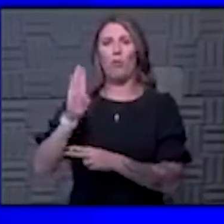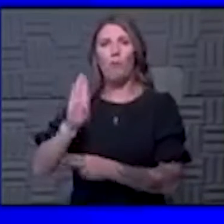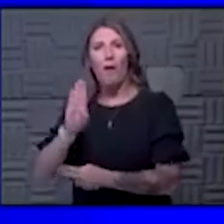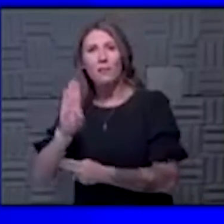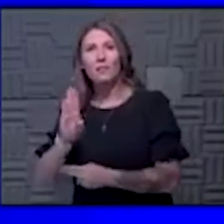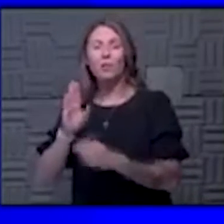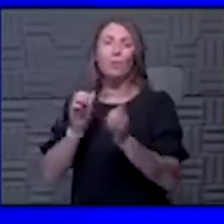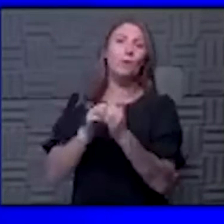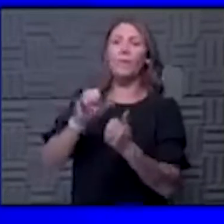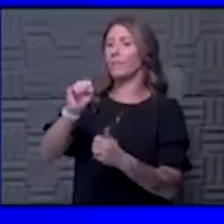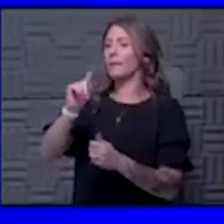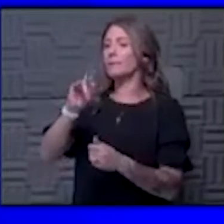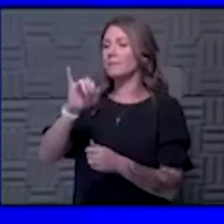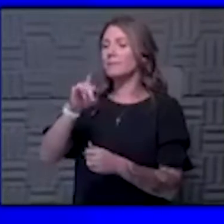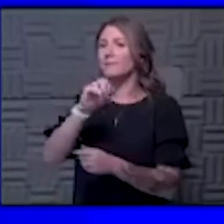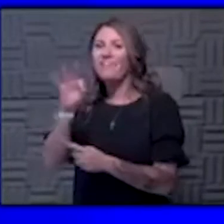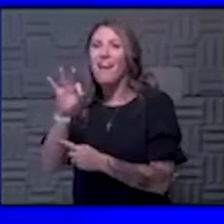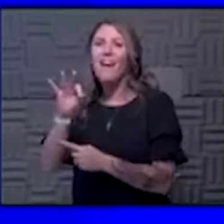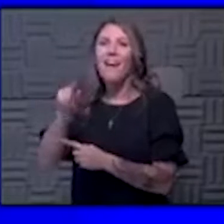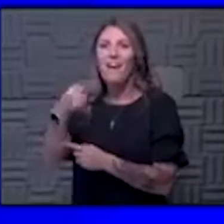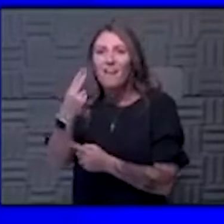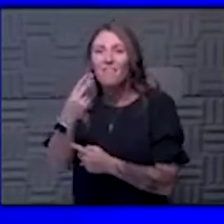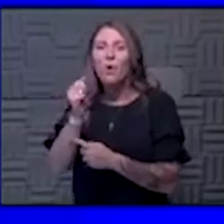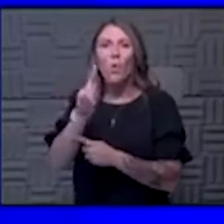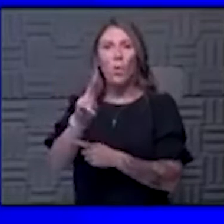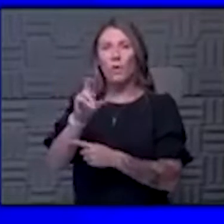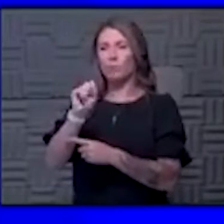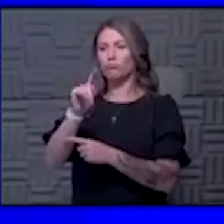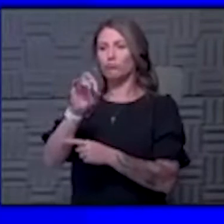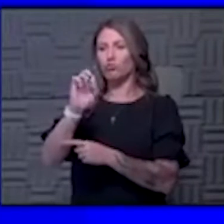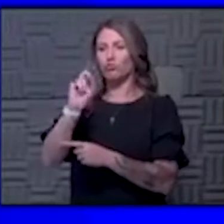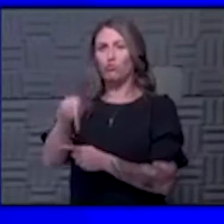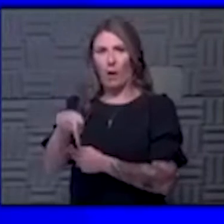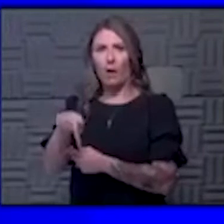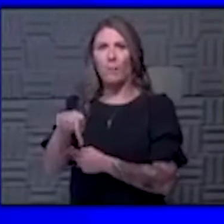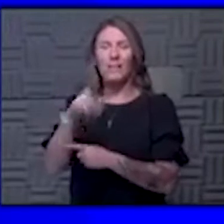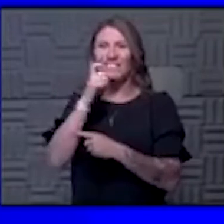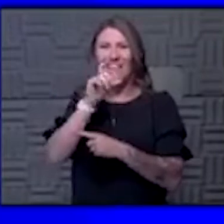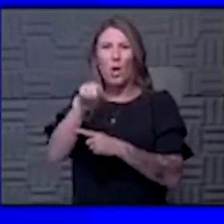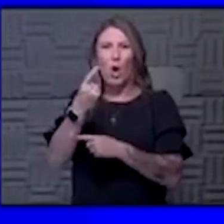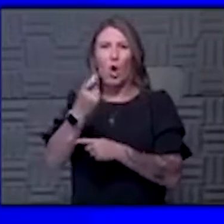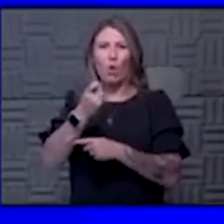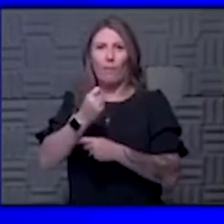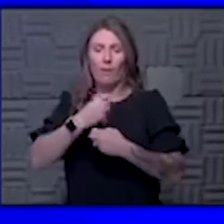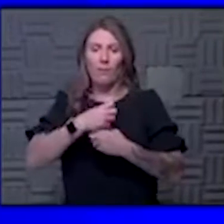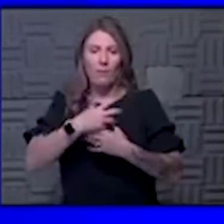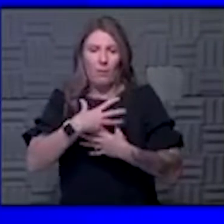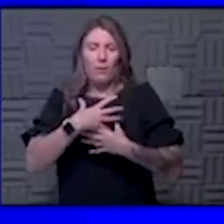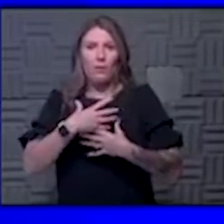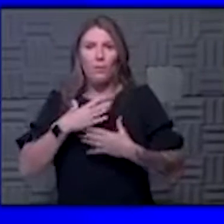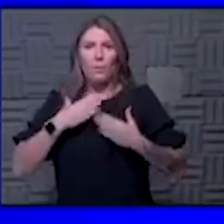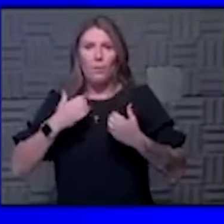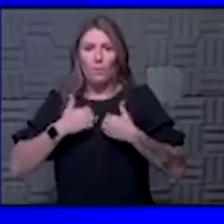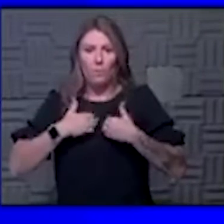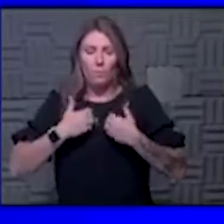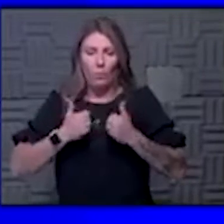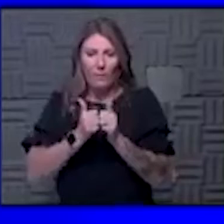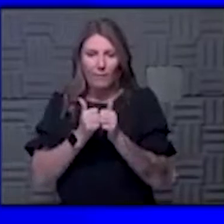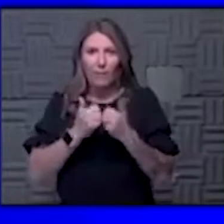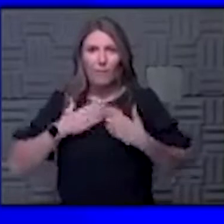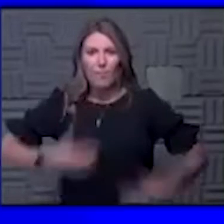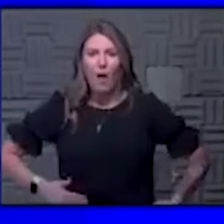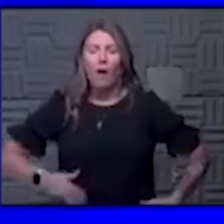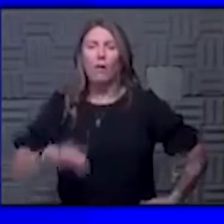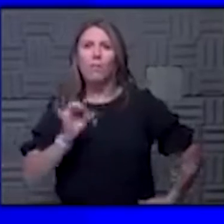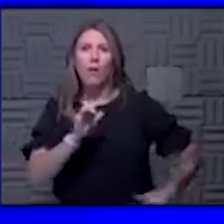either Staphylococcus or Streptococcus. It's not just the inflammatory process of COVID-19 in which